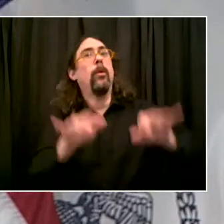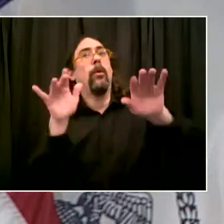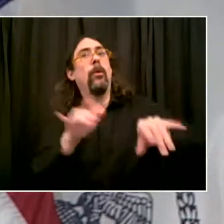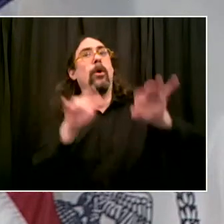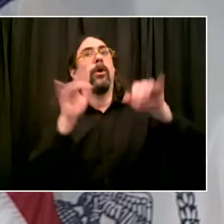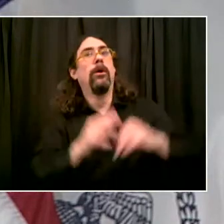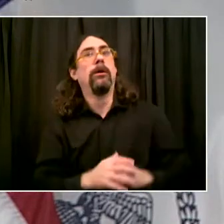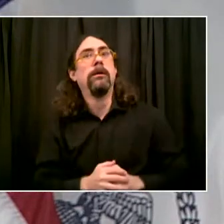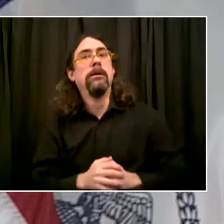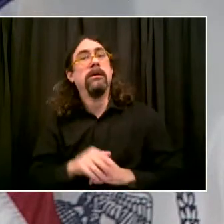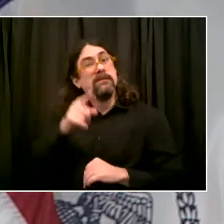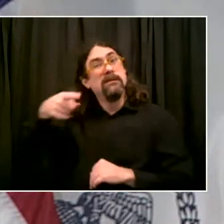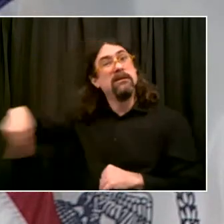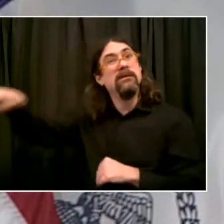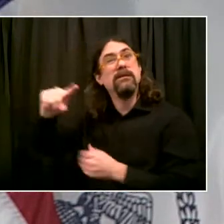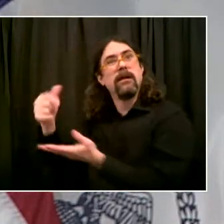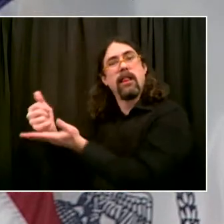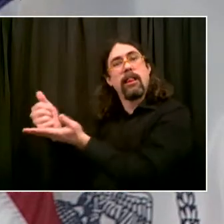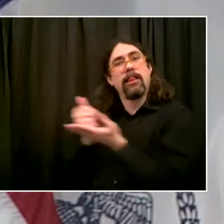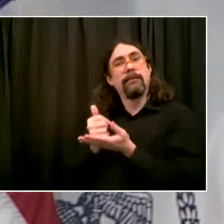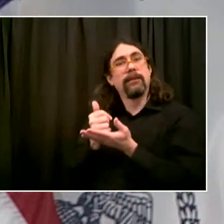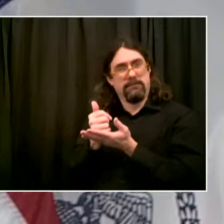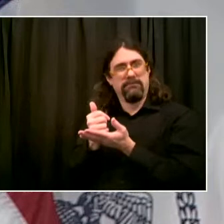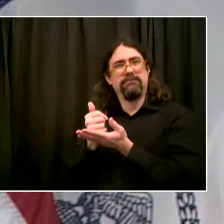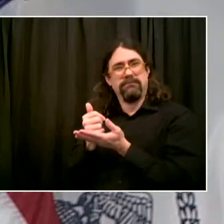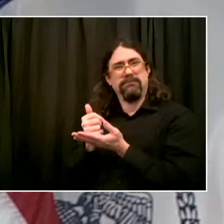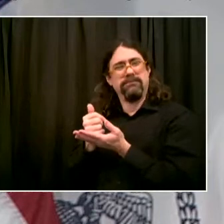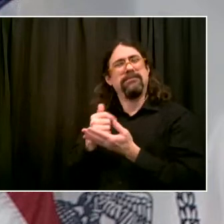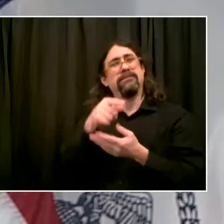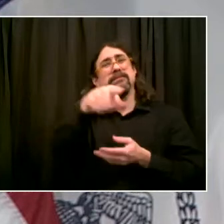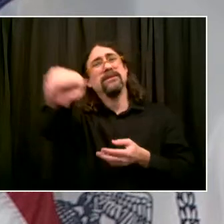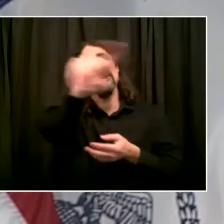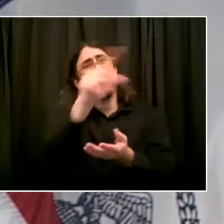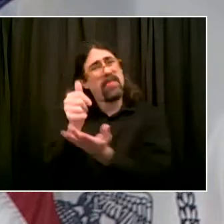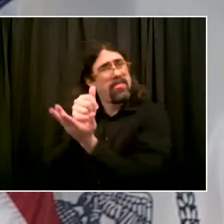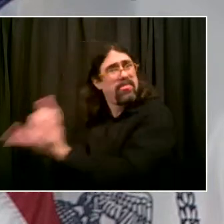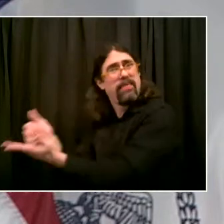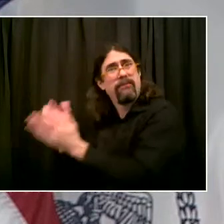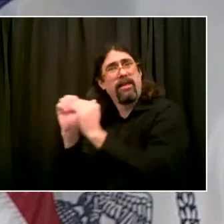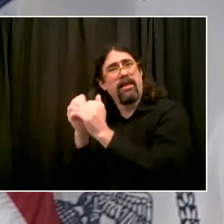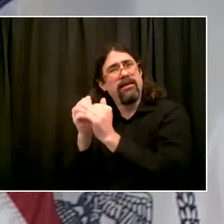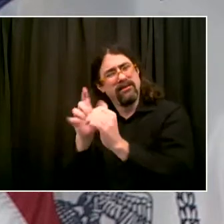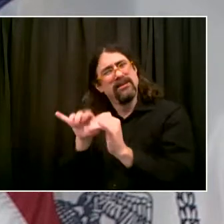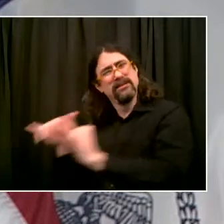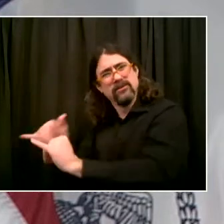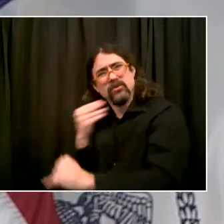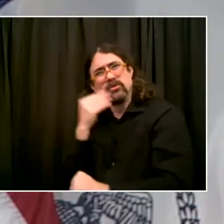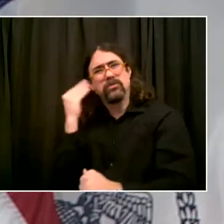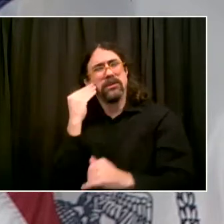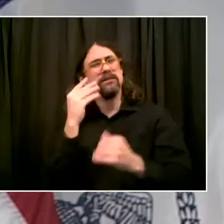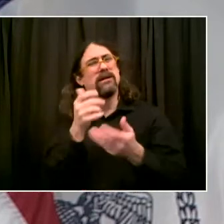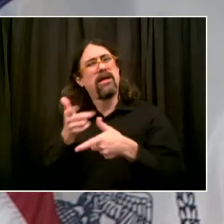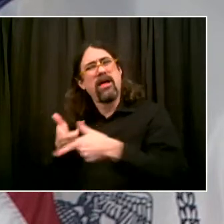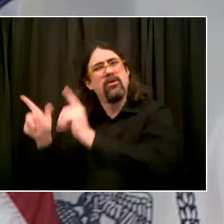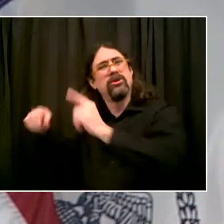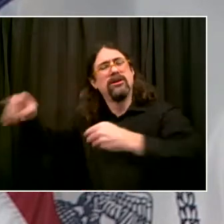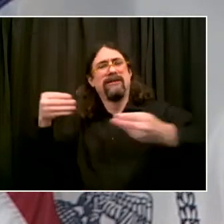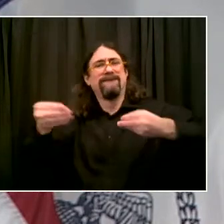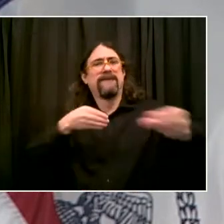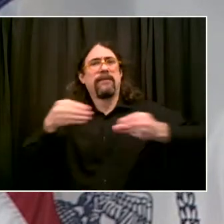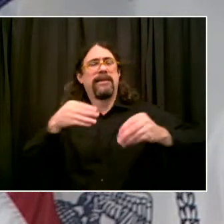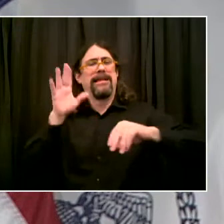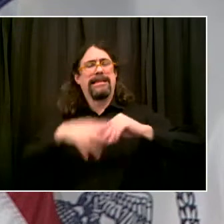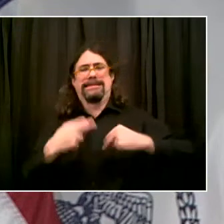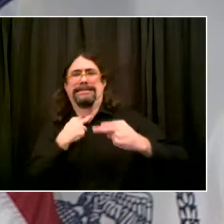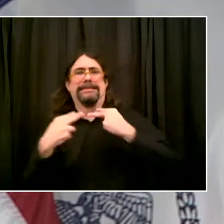of maneuver and get this city cleaned up so we can move forward on Tuesday. And we'll be giving you constant updates. Okay, let's